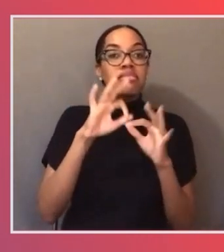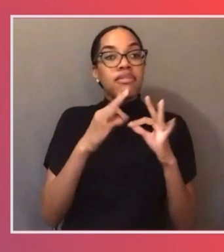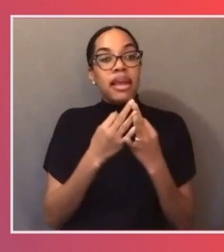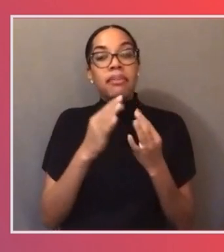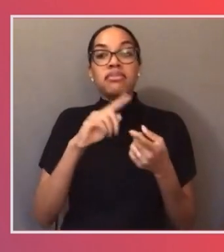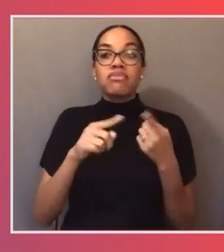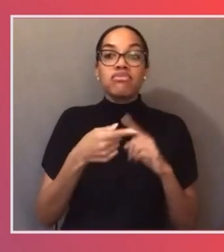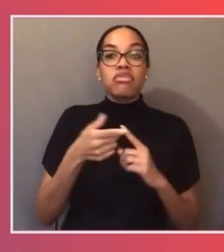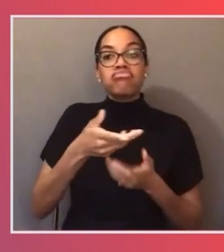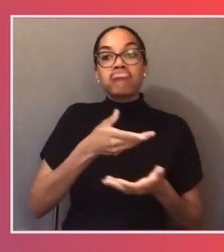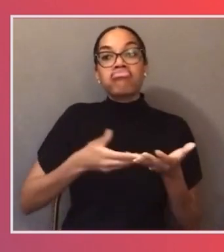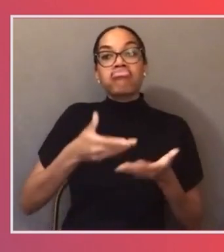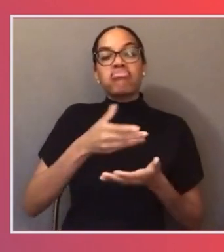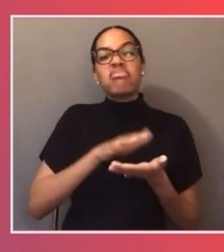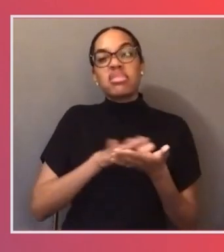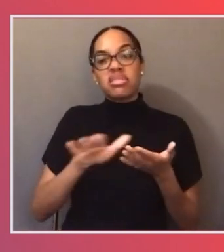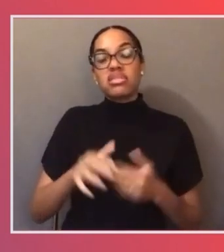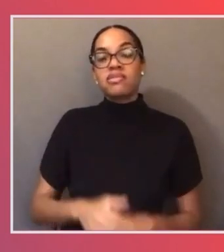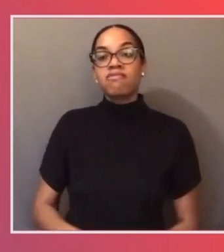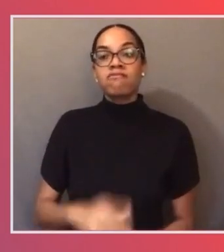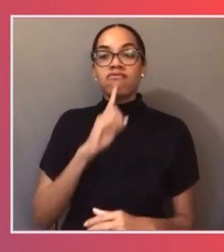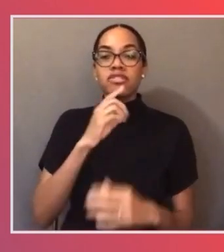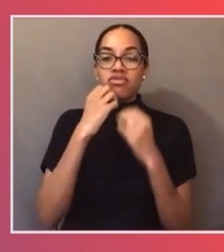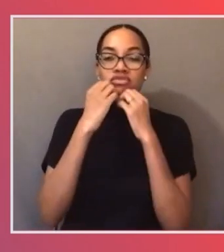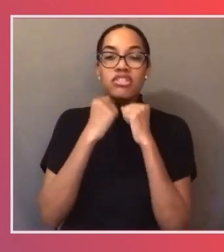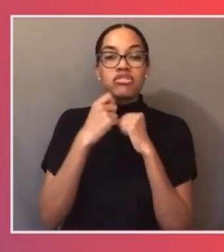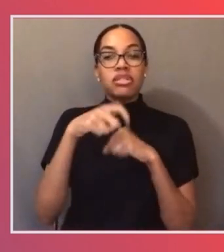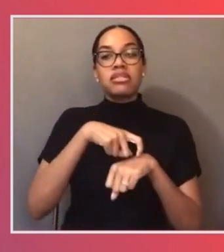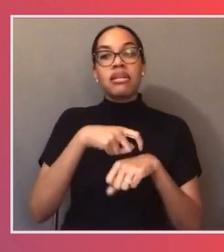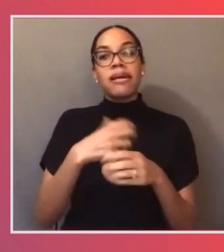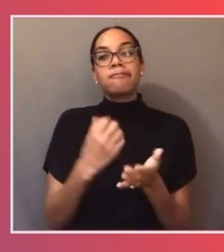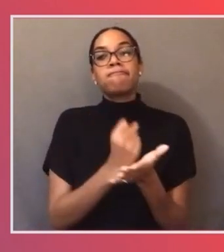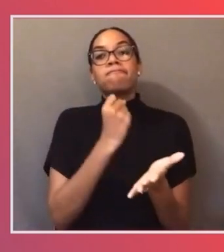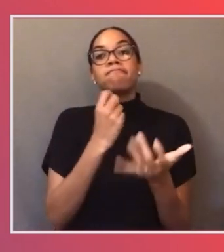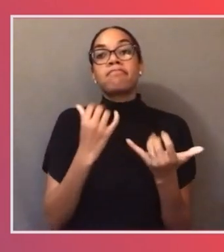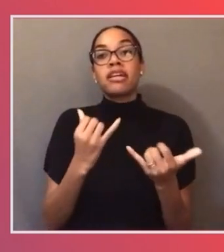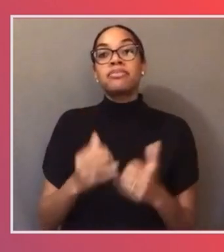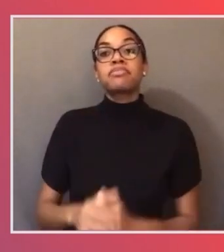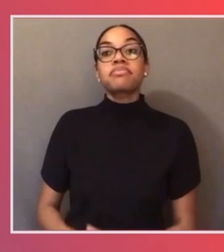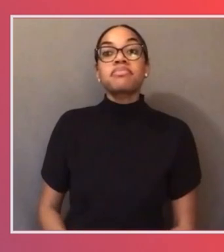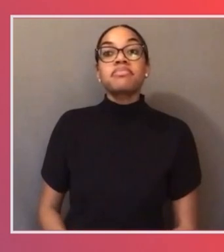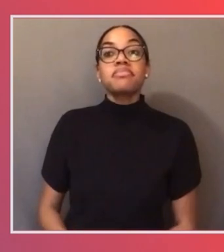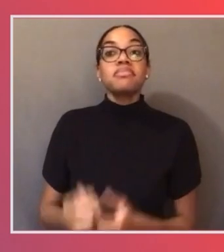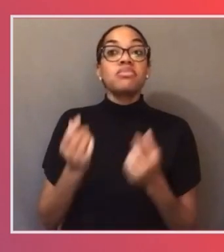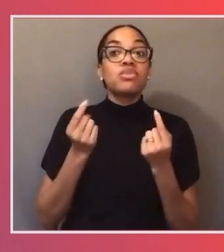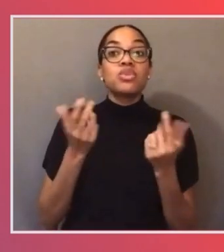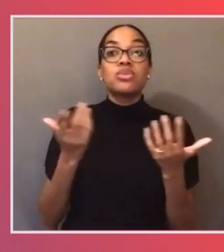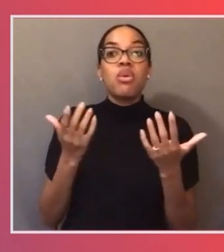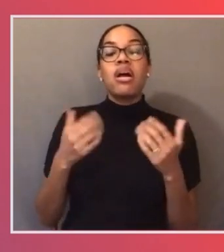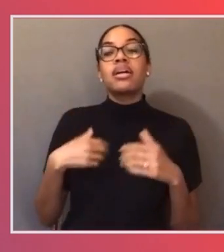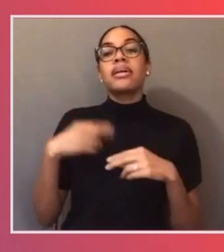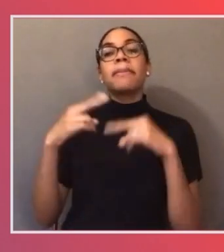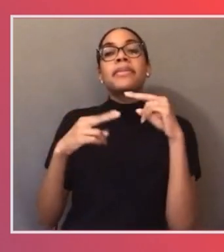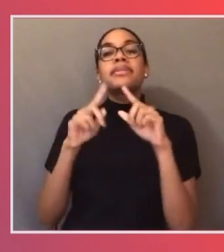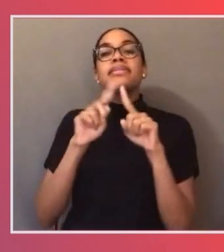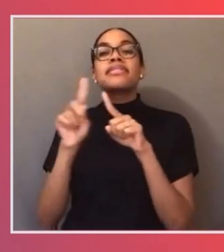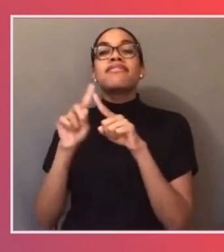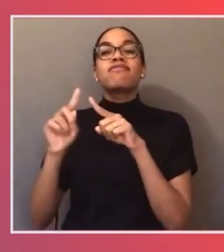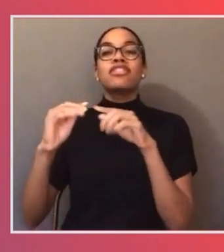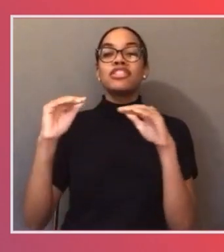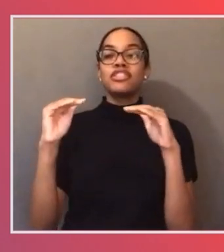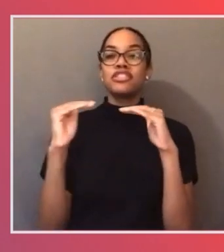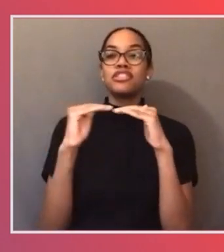I've been building shelves and things like that. I've been trying to do projects around the house that I've put off for a few